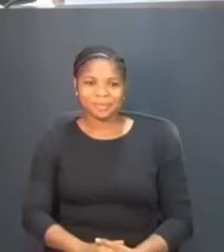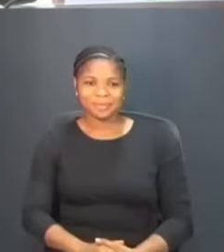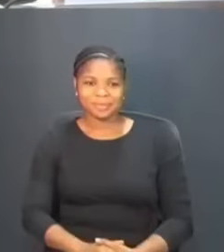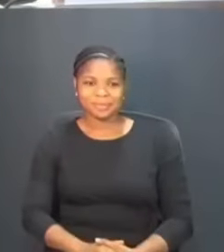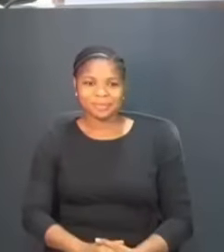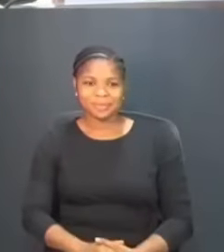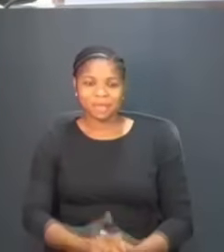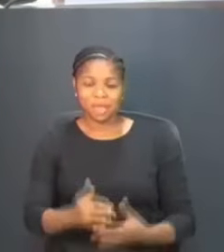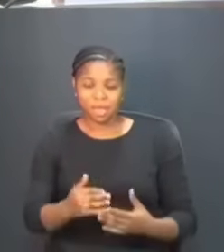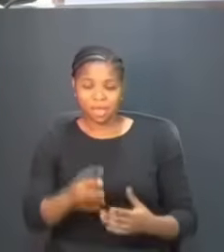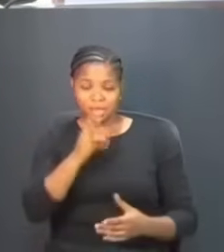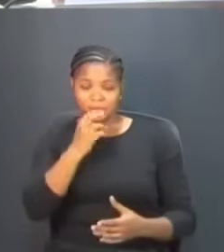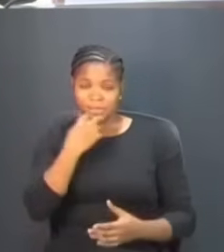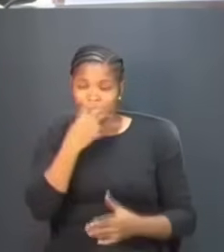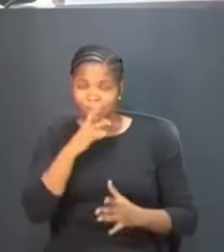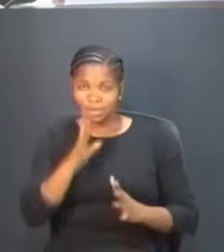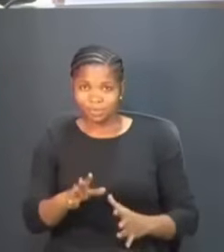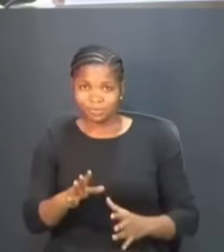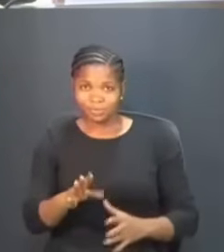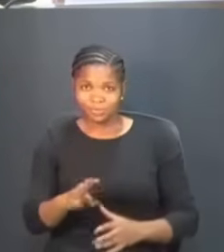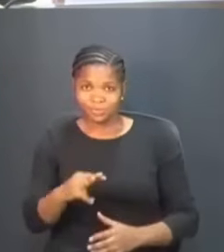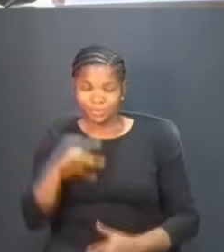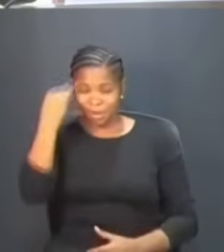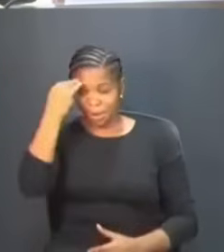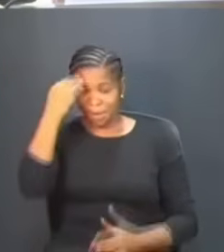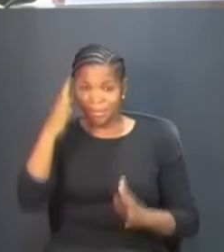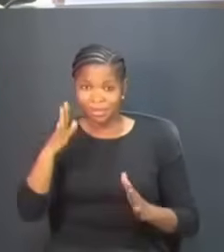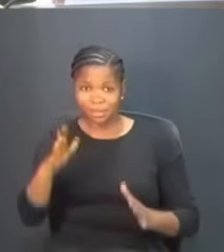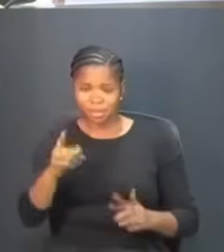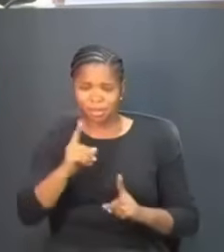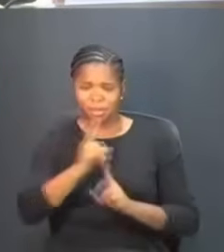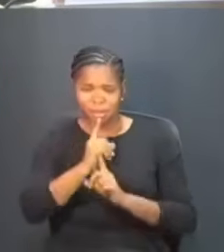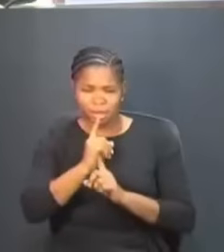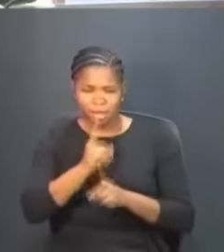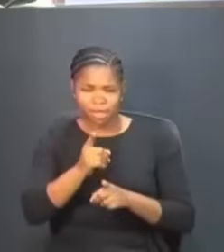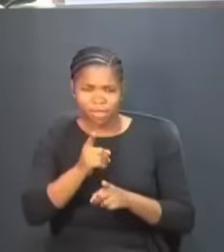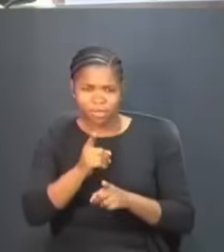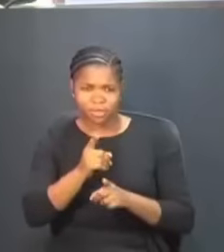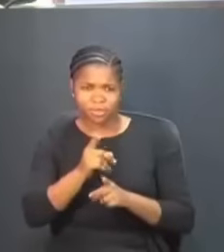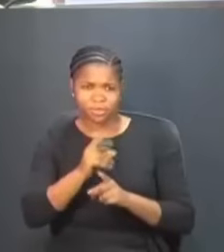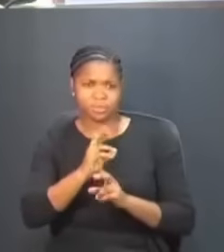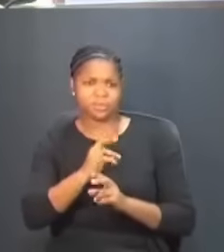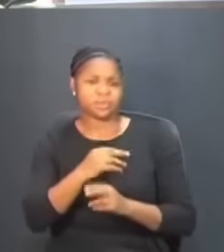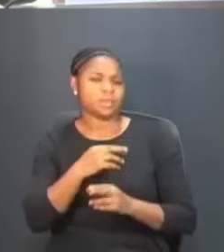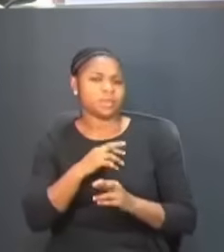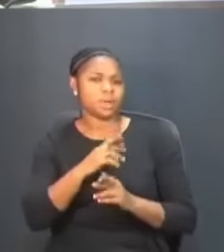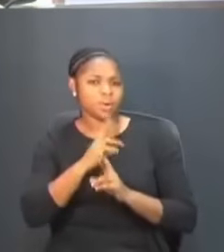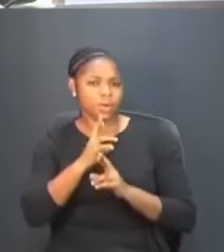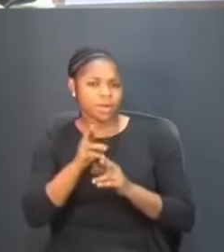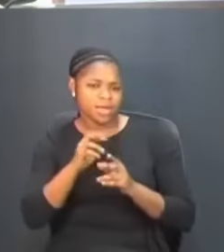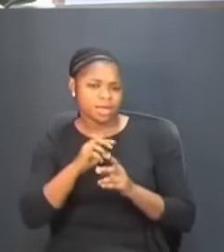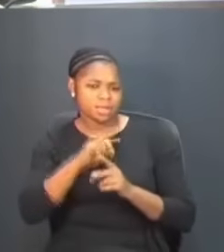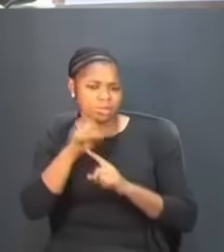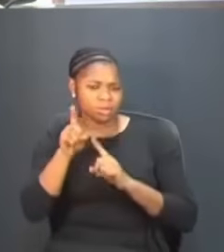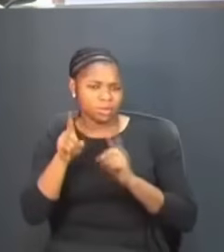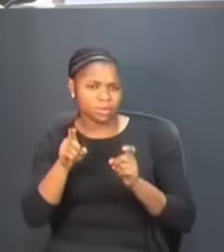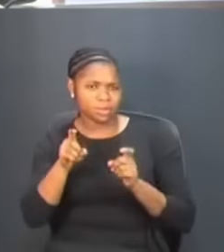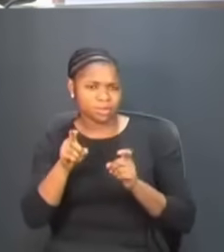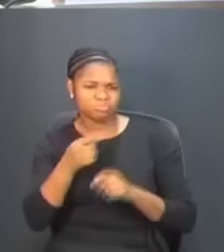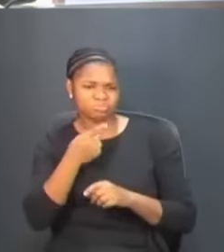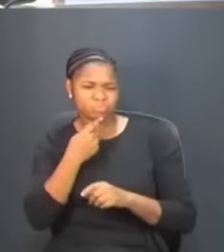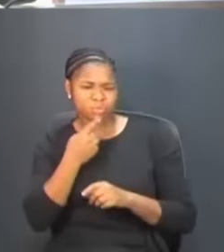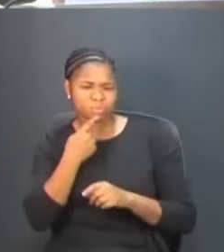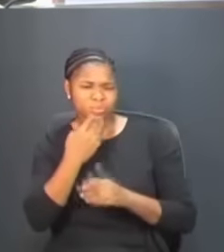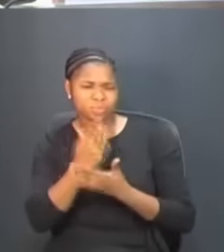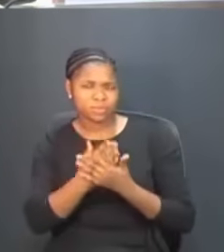minister in answering the question, he said he used a certain phrase, Mr. Speaker, which I think is not right,